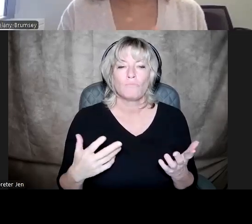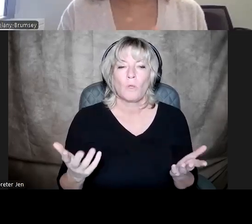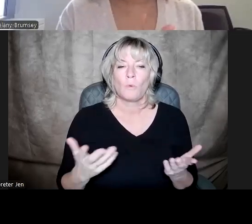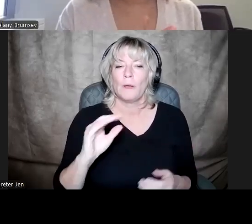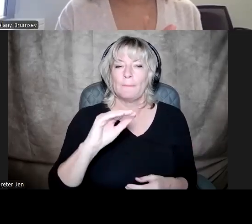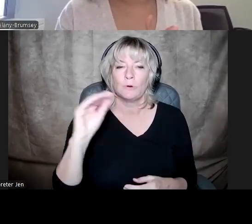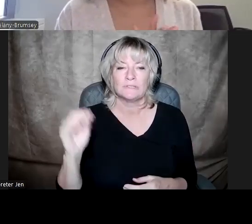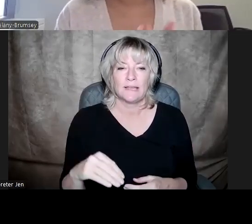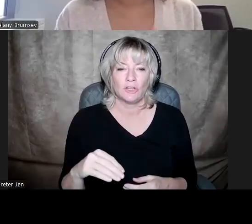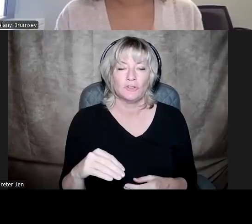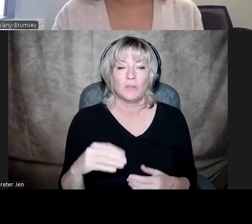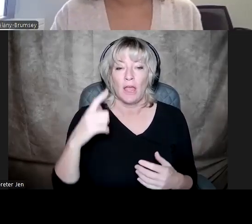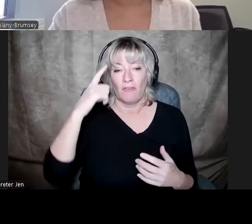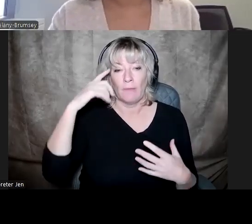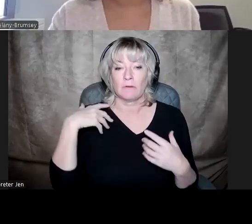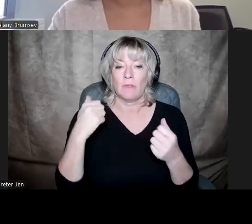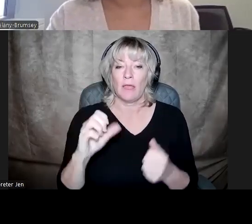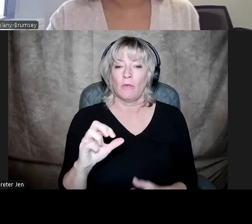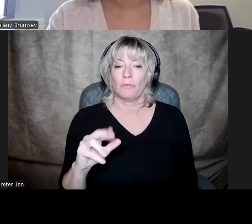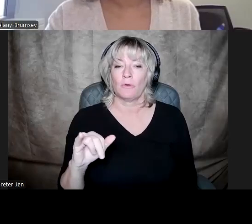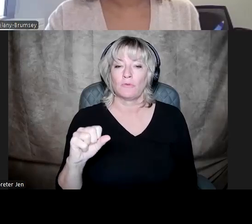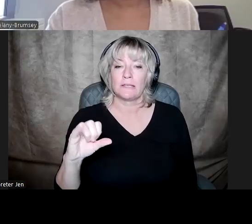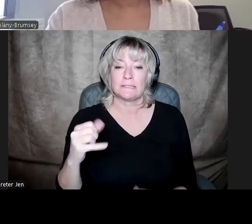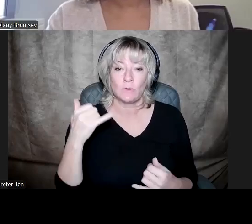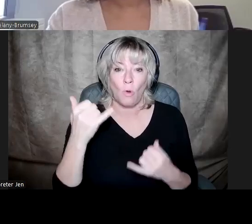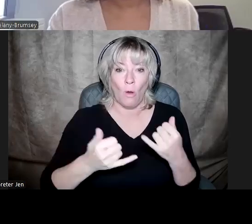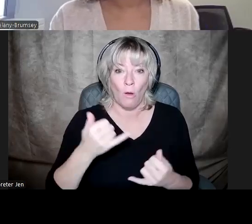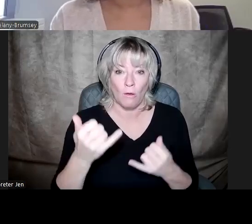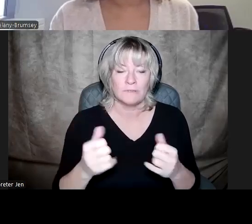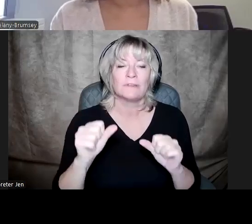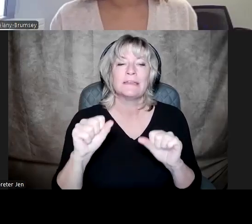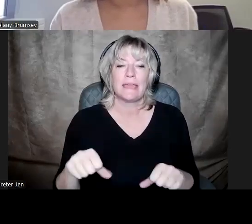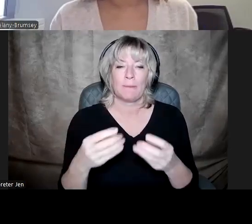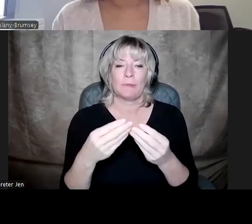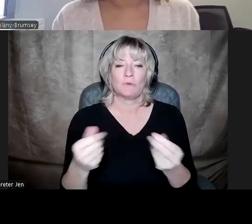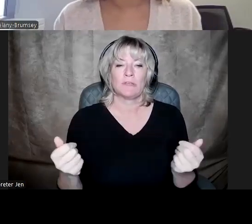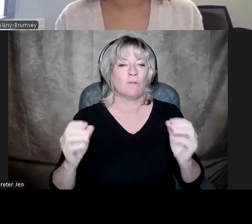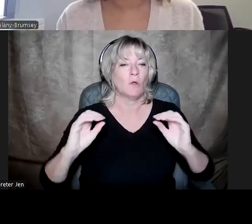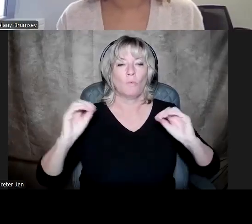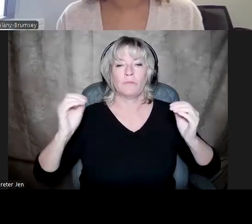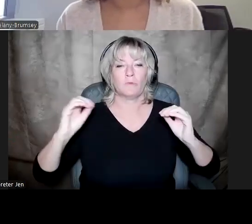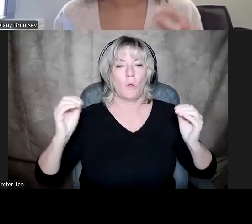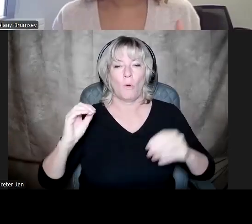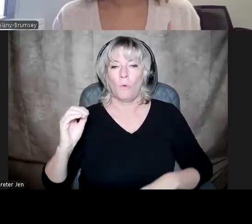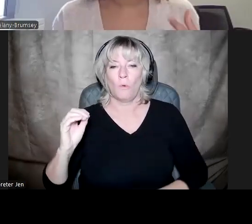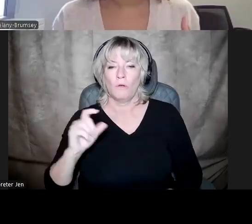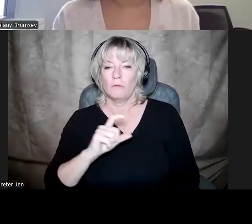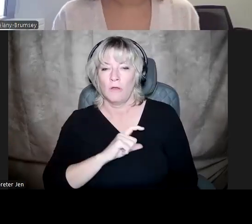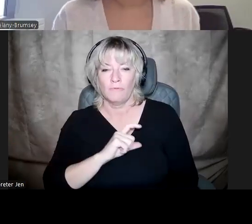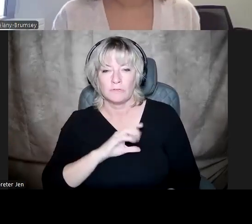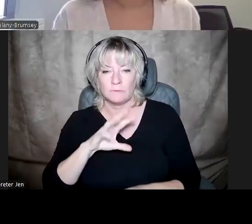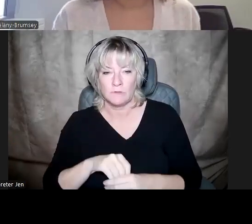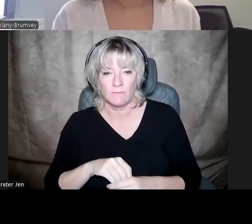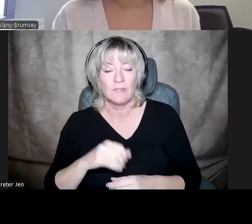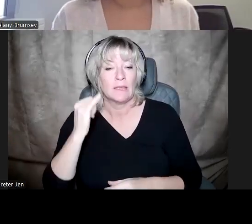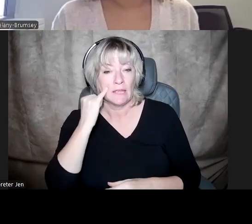what percentage of mental health crisis calls can be resolved without law enforcement involvement when handled by